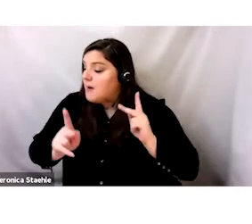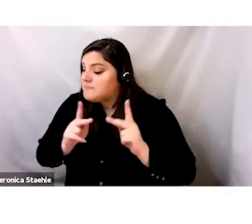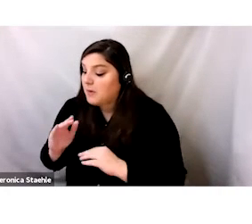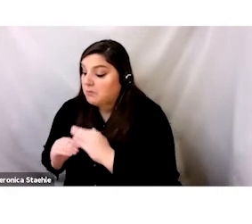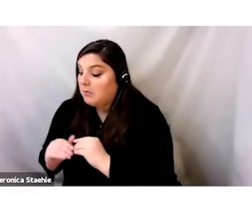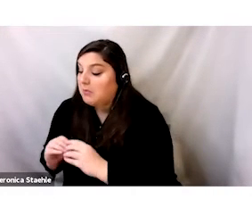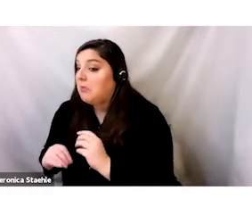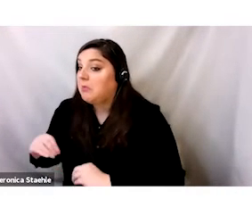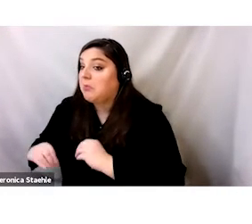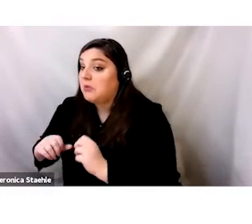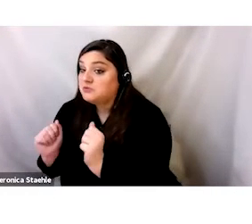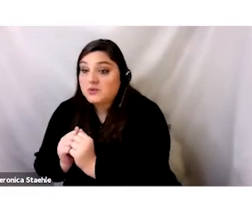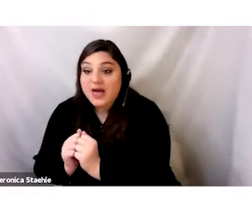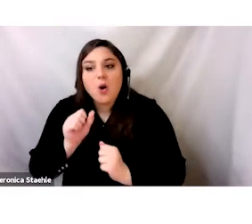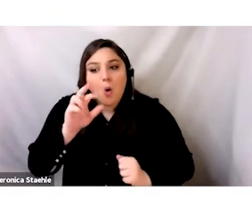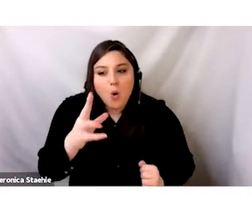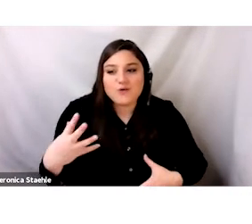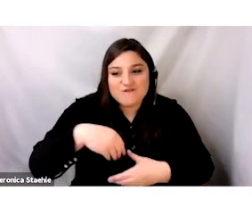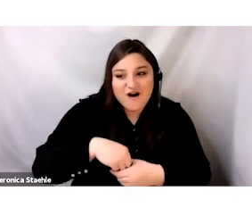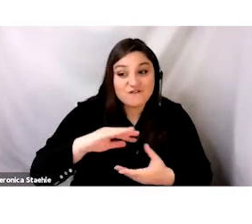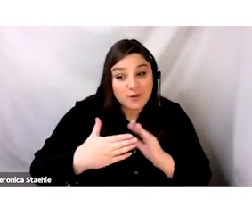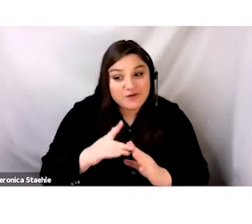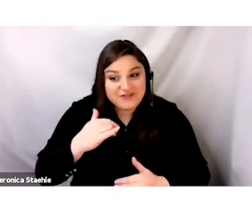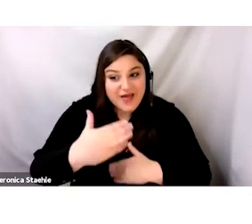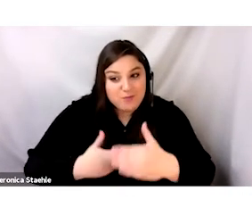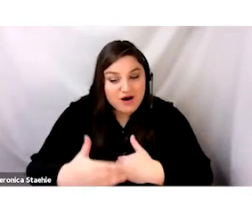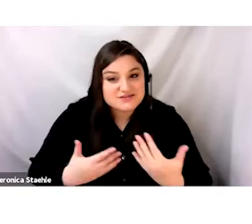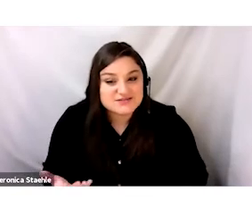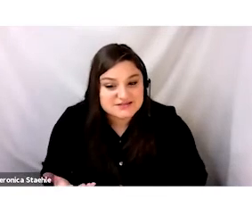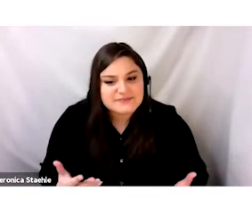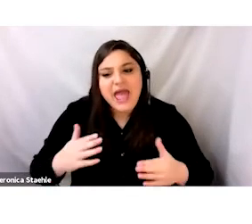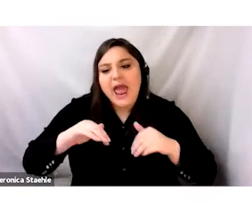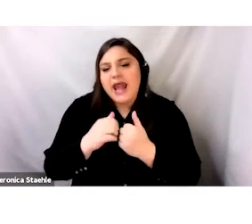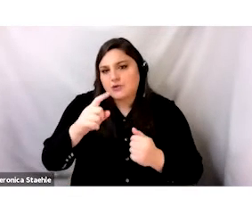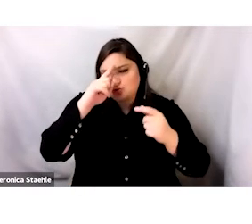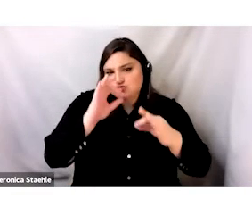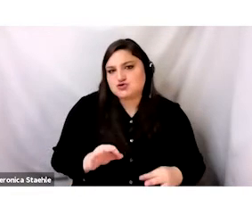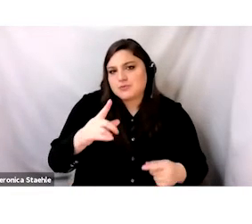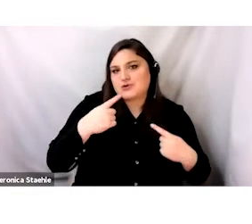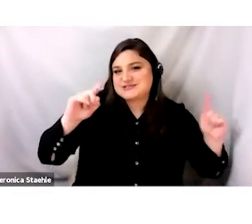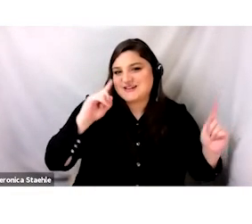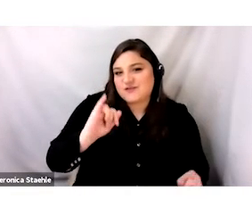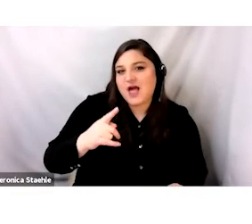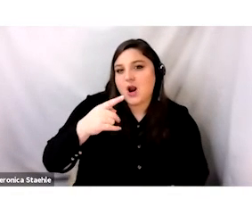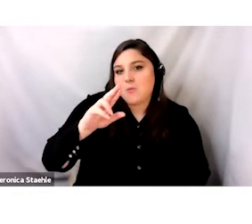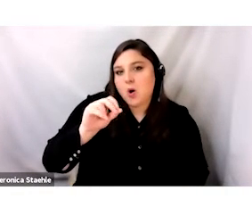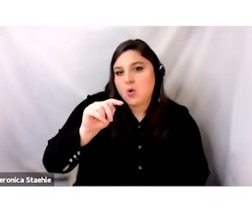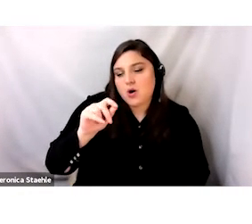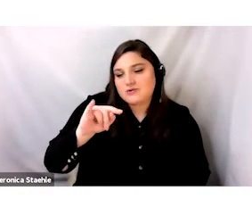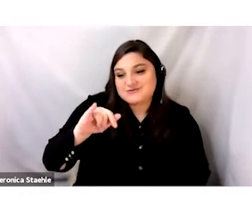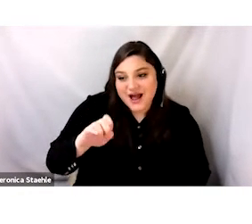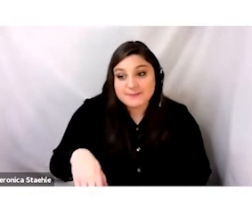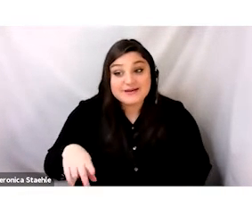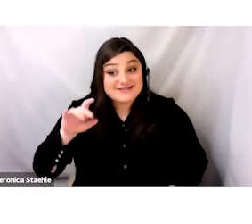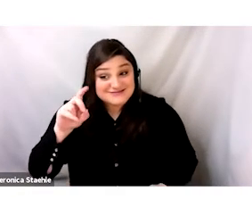co-designing prototypes with the community? And then how are we determining the success of the prototypes? Did the community actually